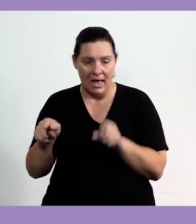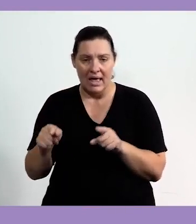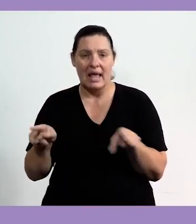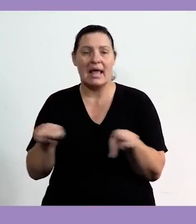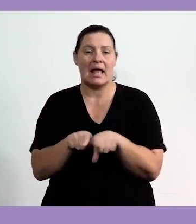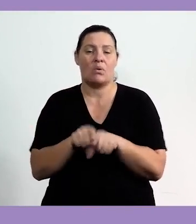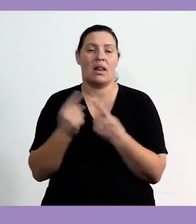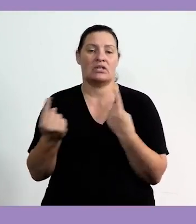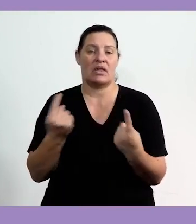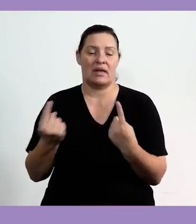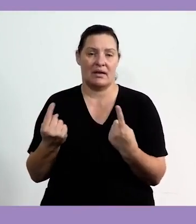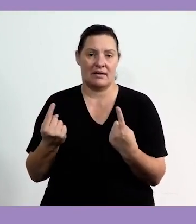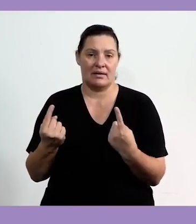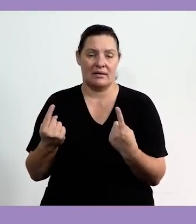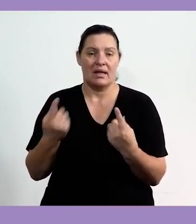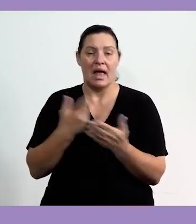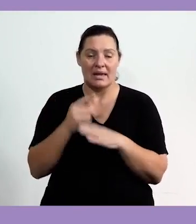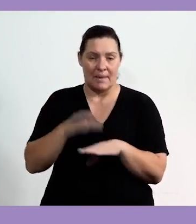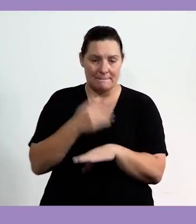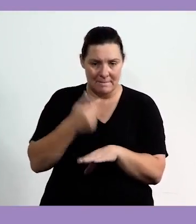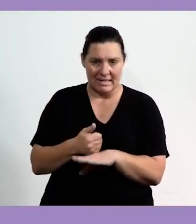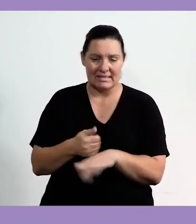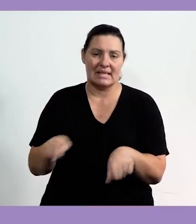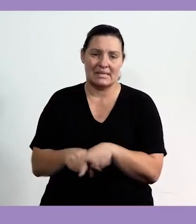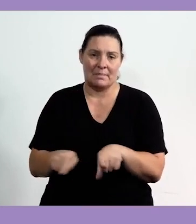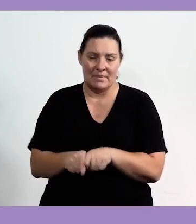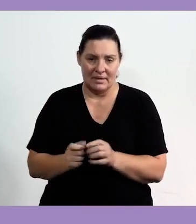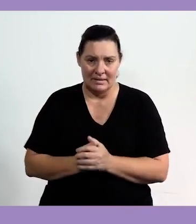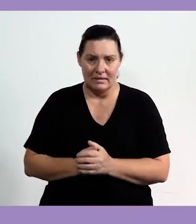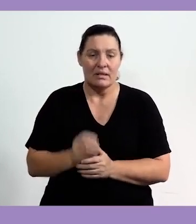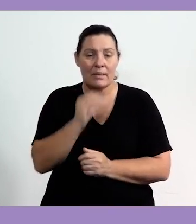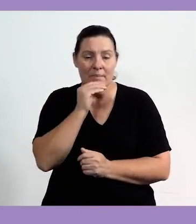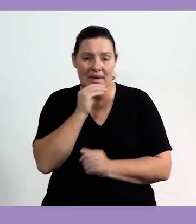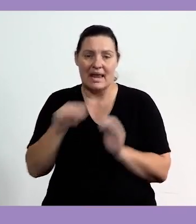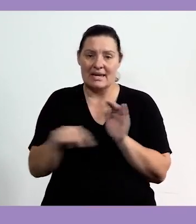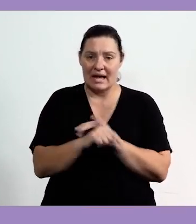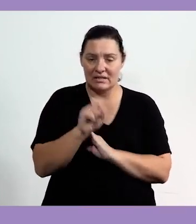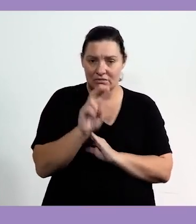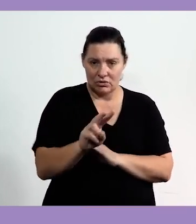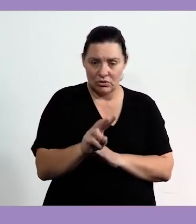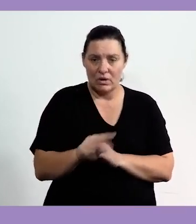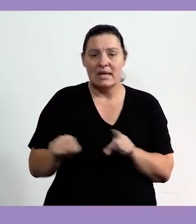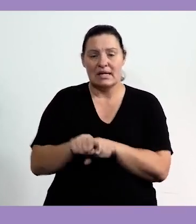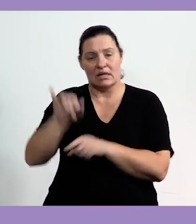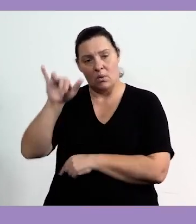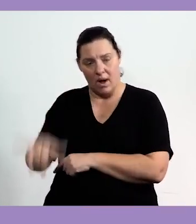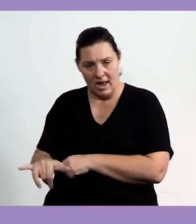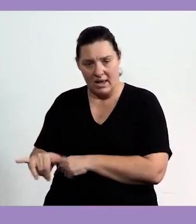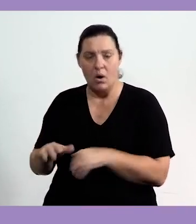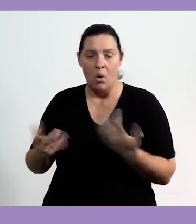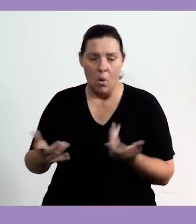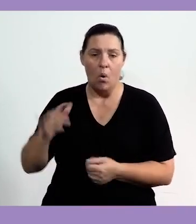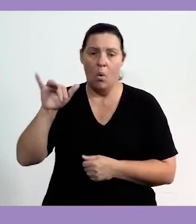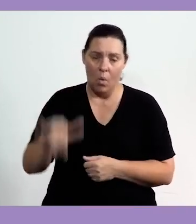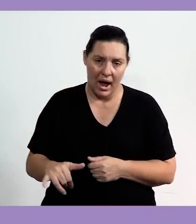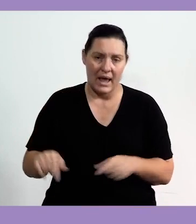these two powers are equal to each other and the base is the same. So that means that negative 2 is equals to